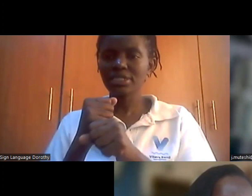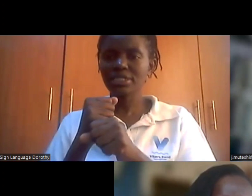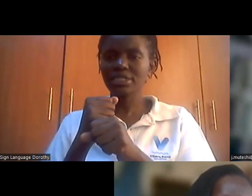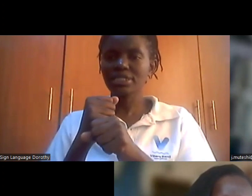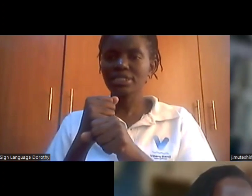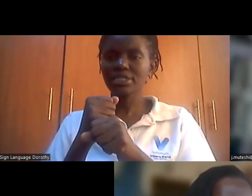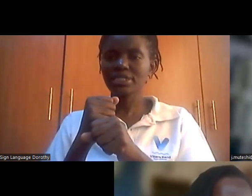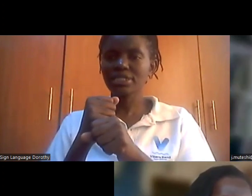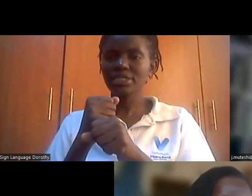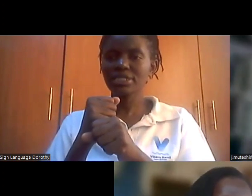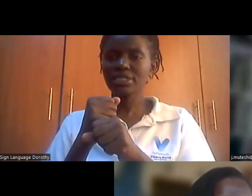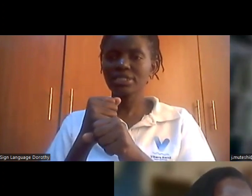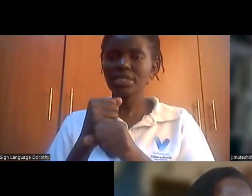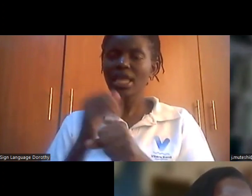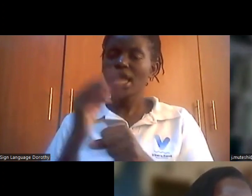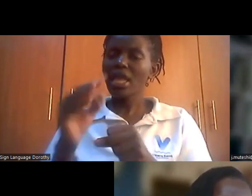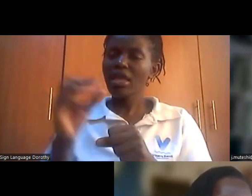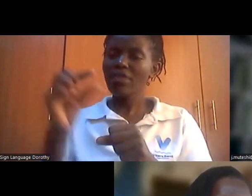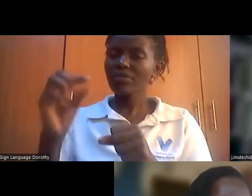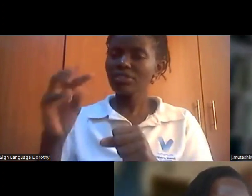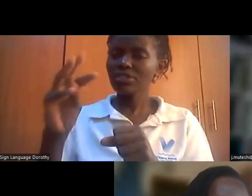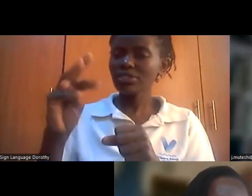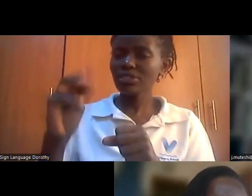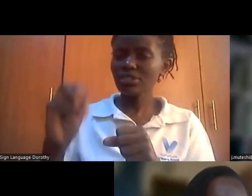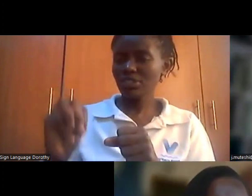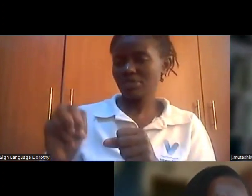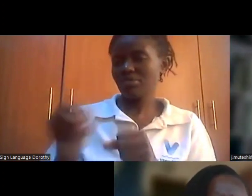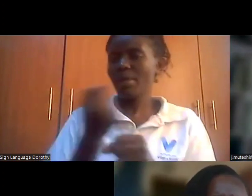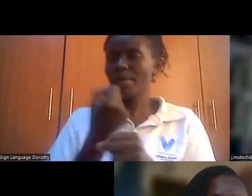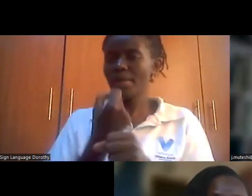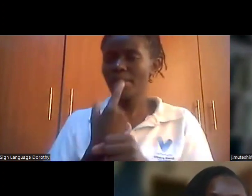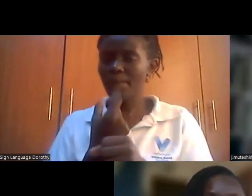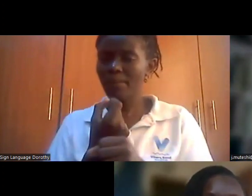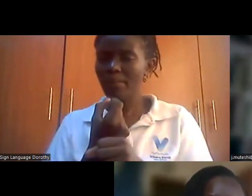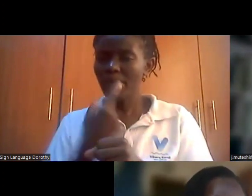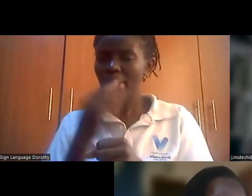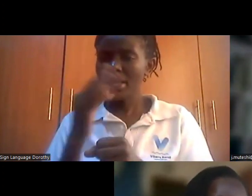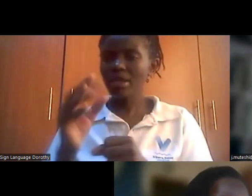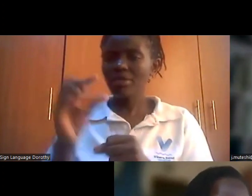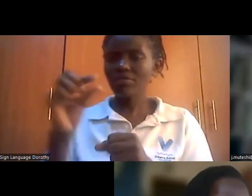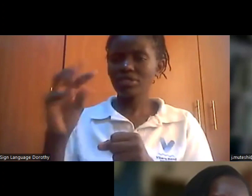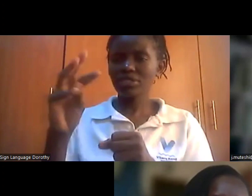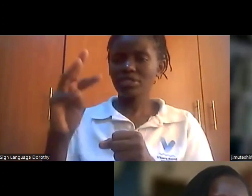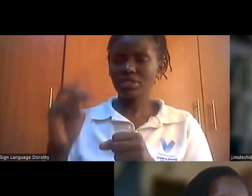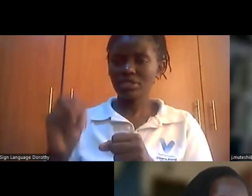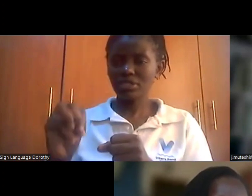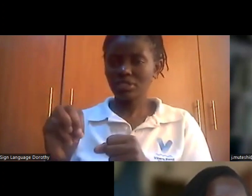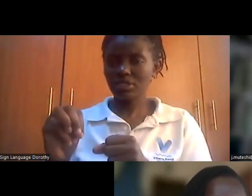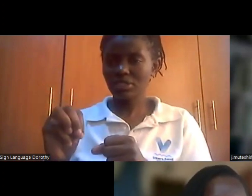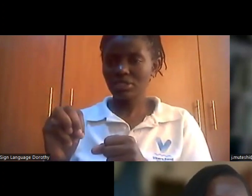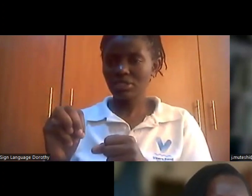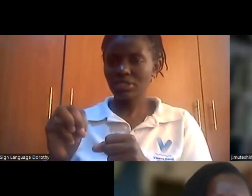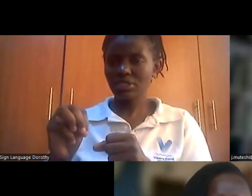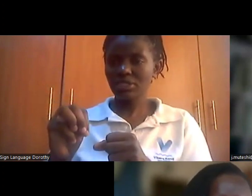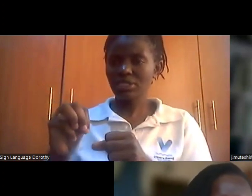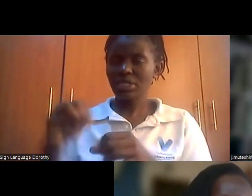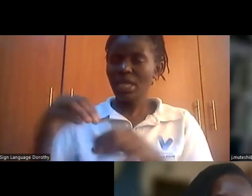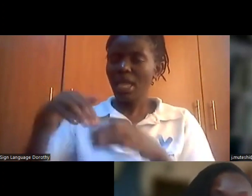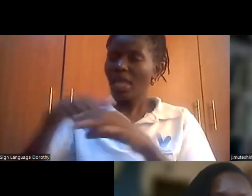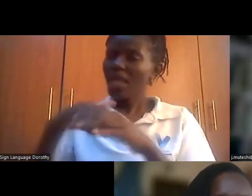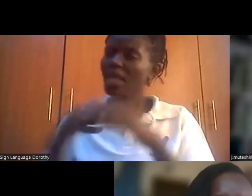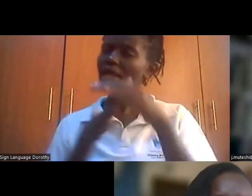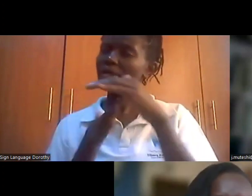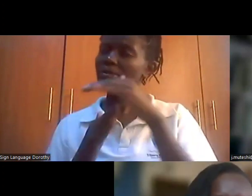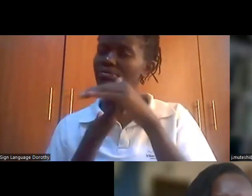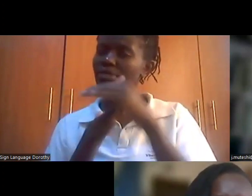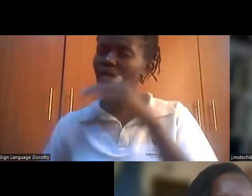medicalized FGM, and we find that it's also gaining momentum in